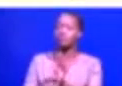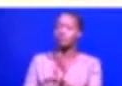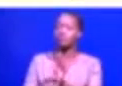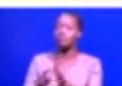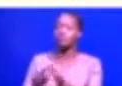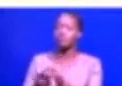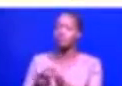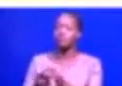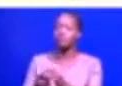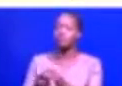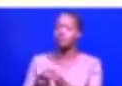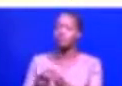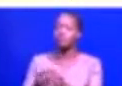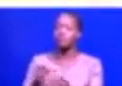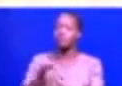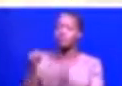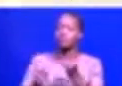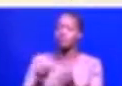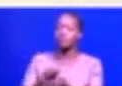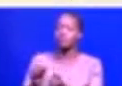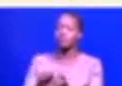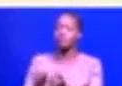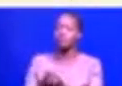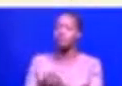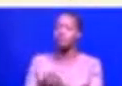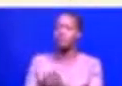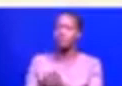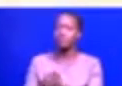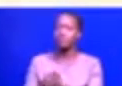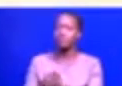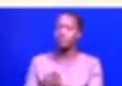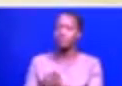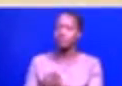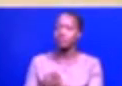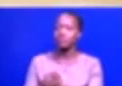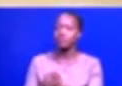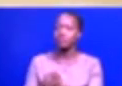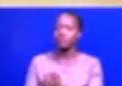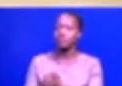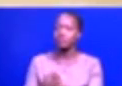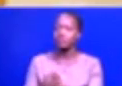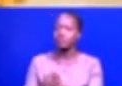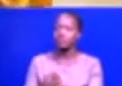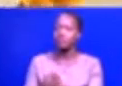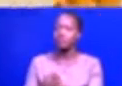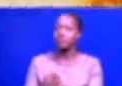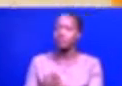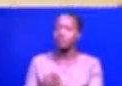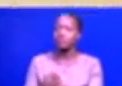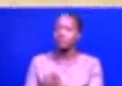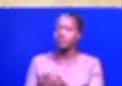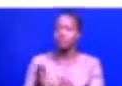starting this weekend on Friday. Okay, now looking at that,